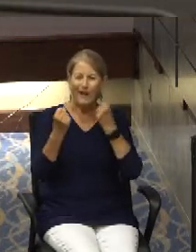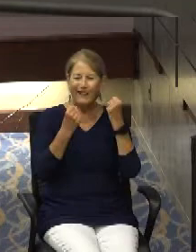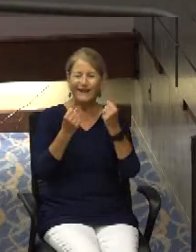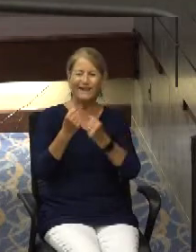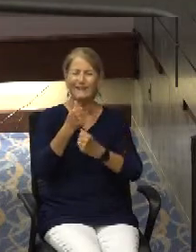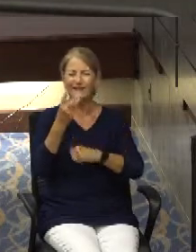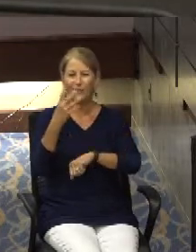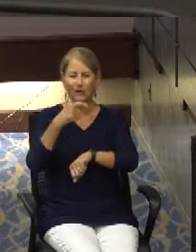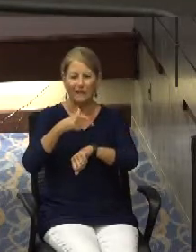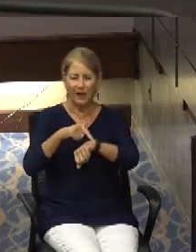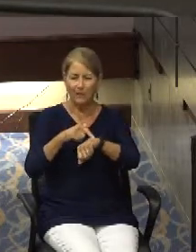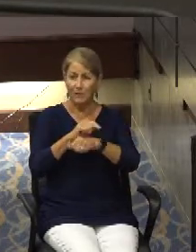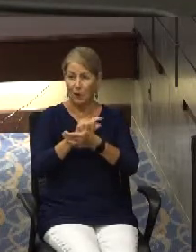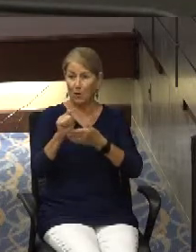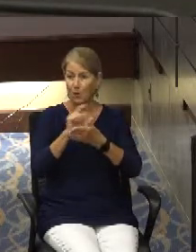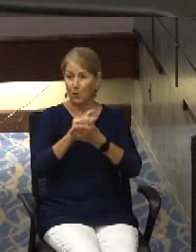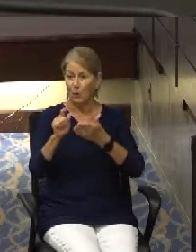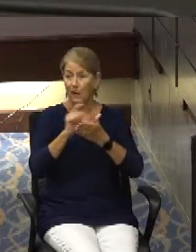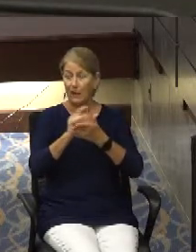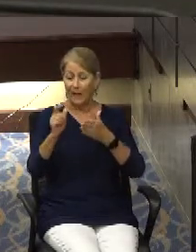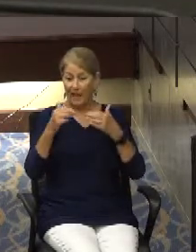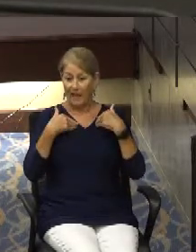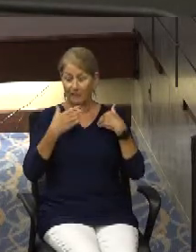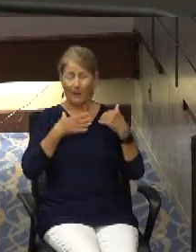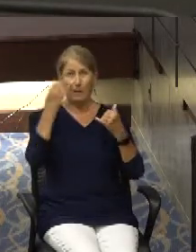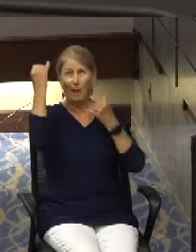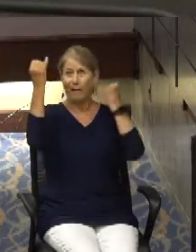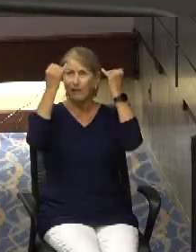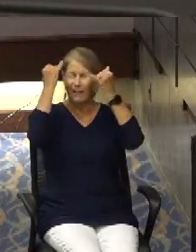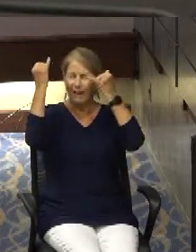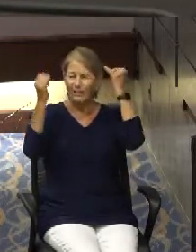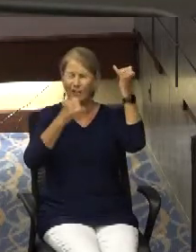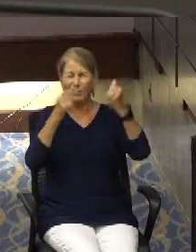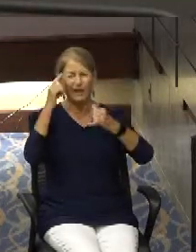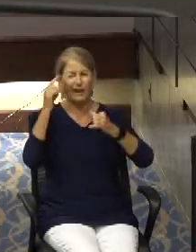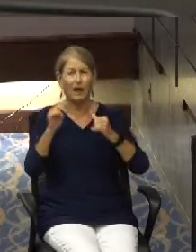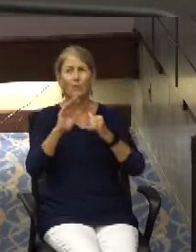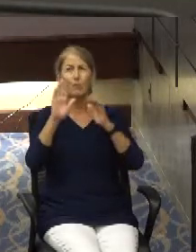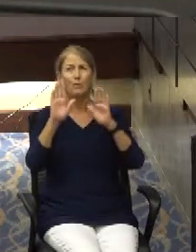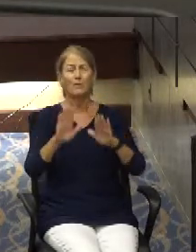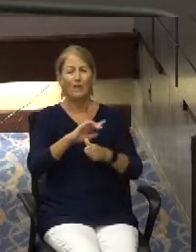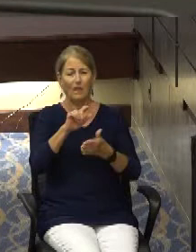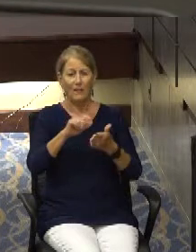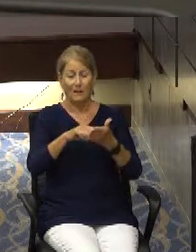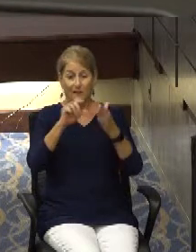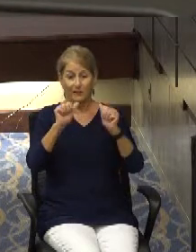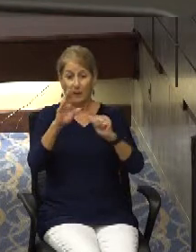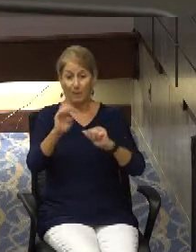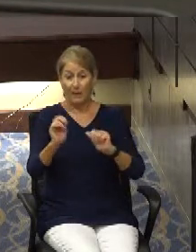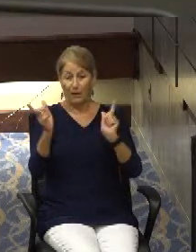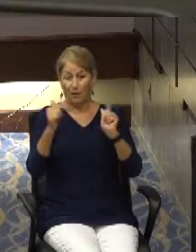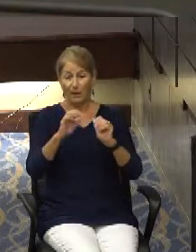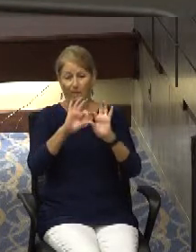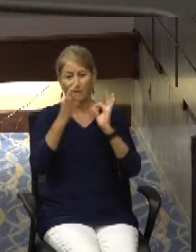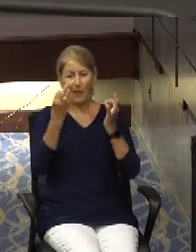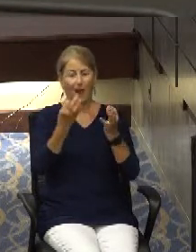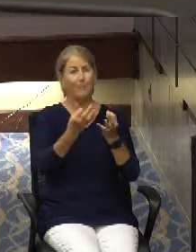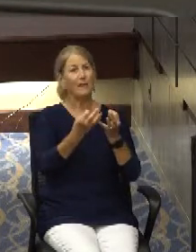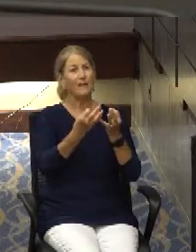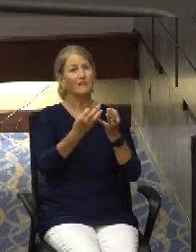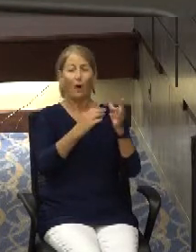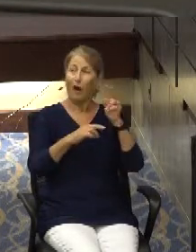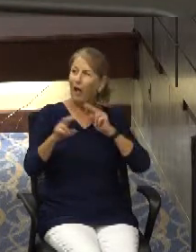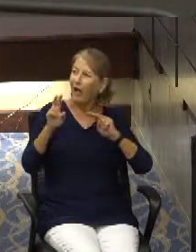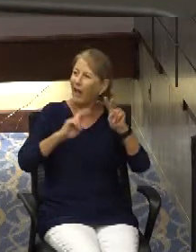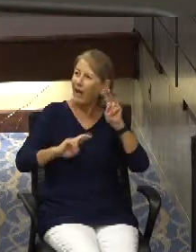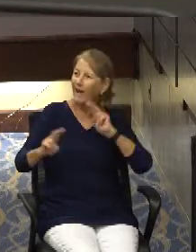times a week and have my imagination goggles on and just think of how great this can be. And once families are running around and seeing this space that's